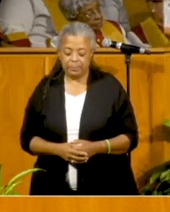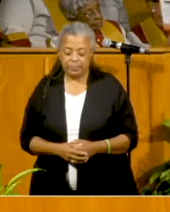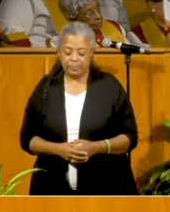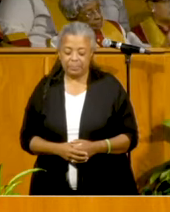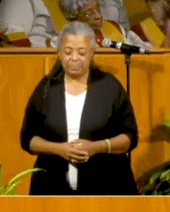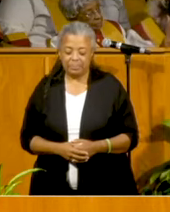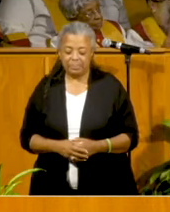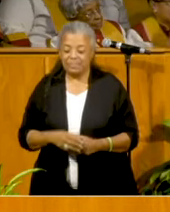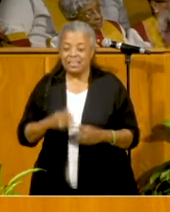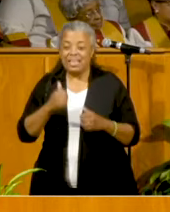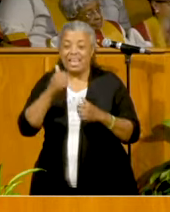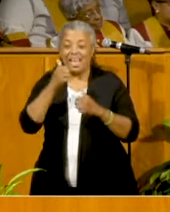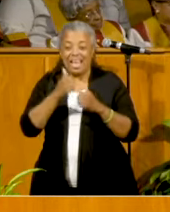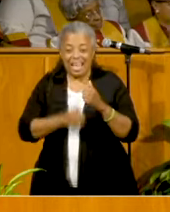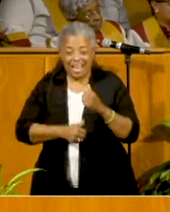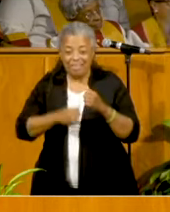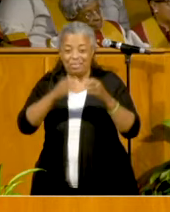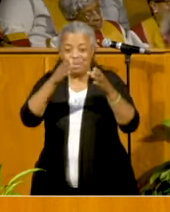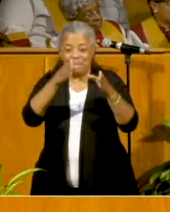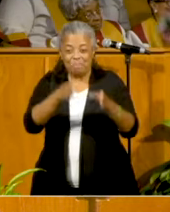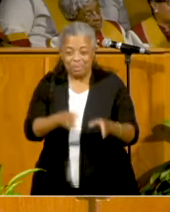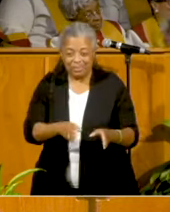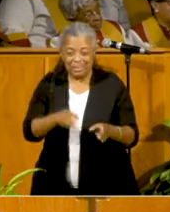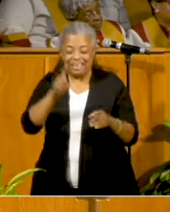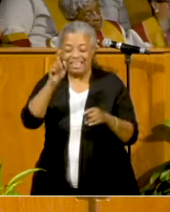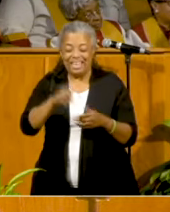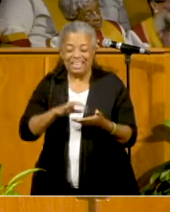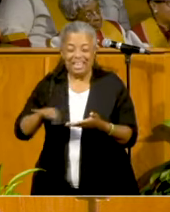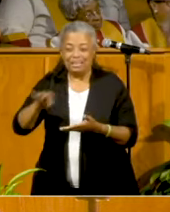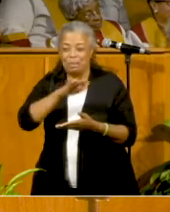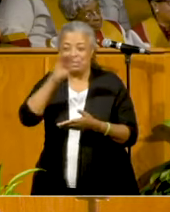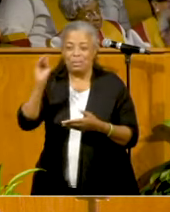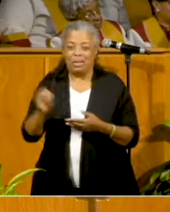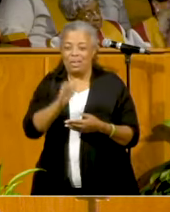Every saint needs a spiritual MRI.